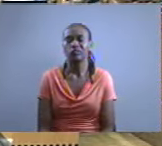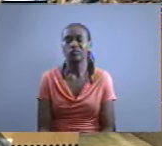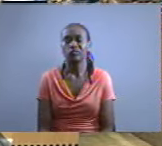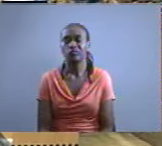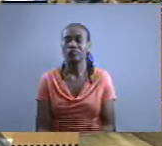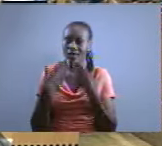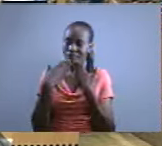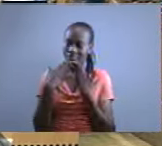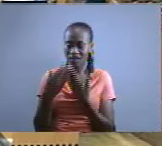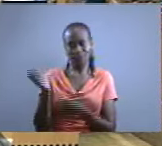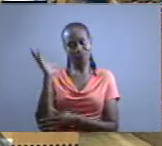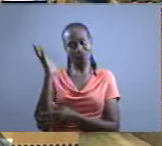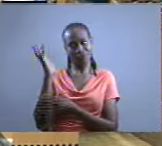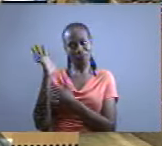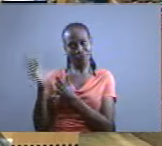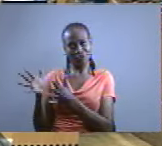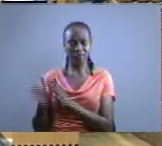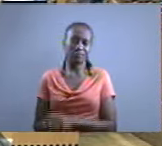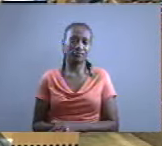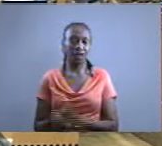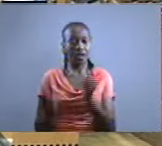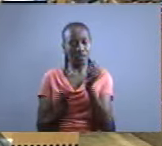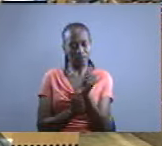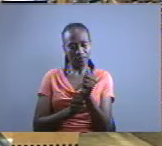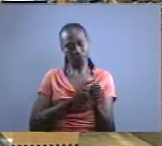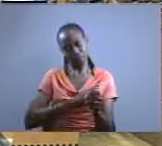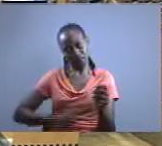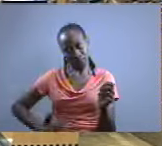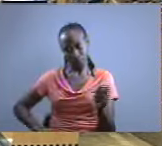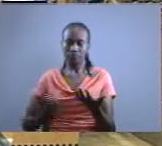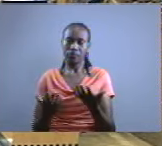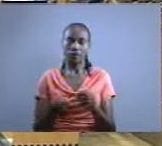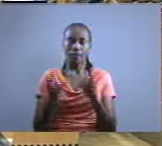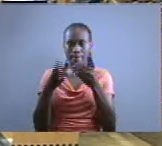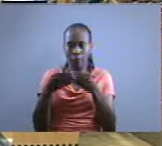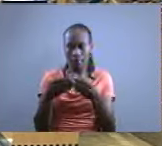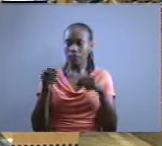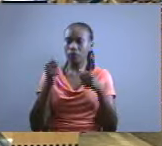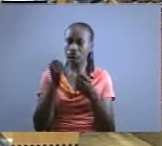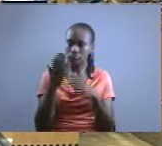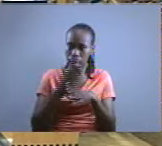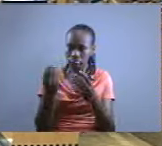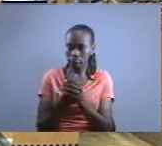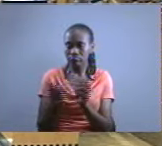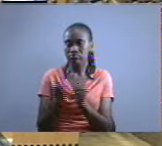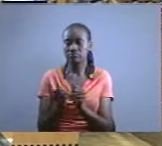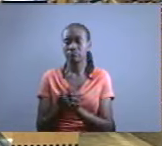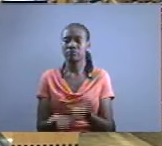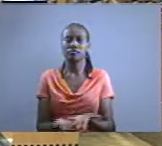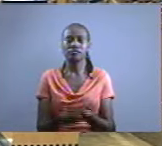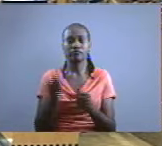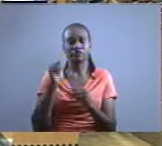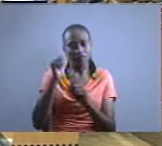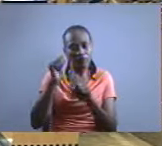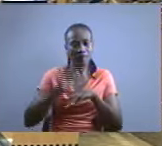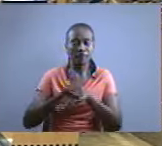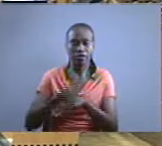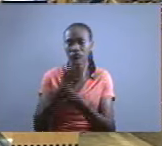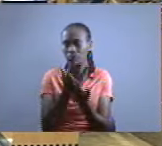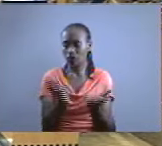Thank you, Honorable Speaker, Honorable Deputy President, Honorable Members, colleagues, comrades and